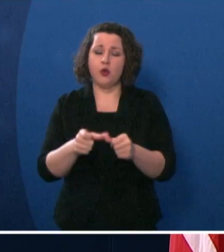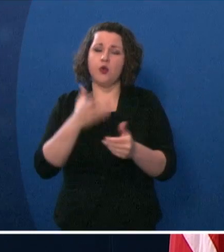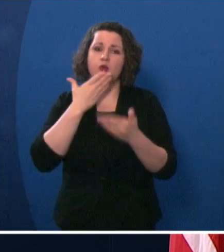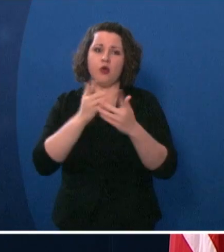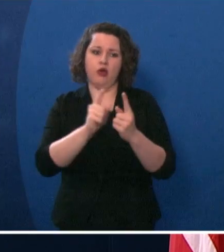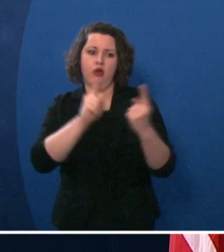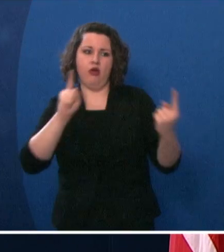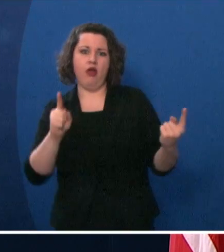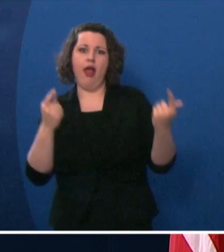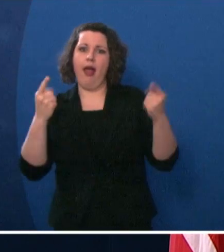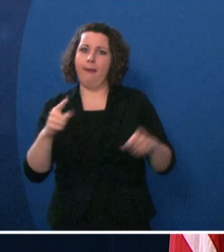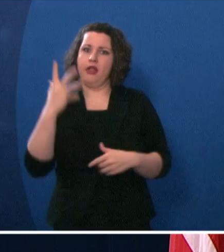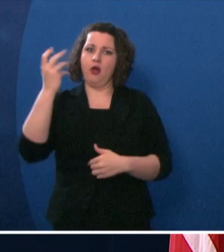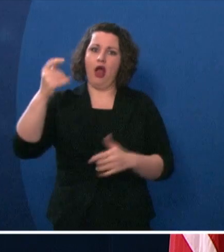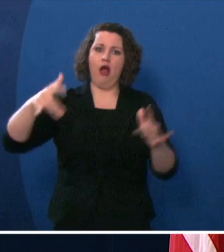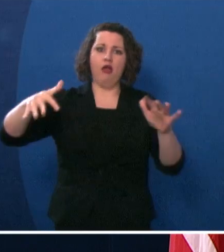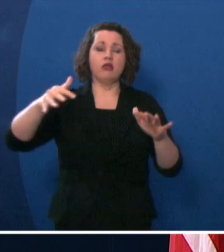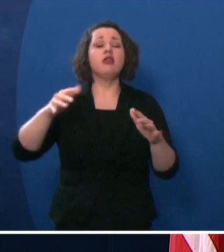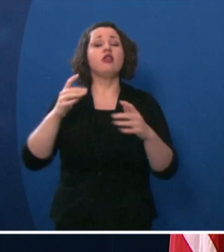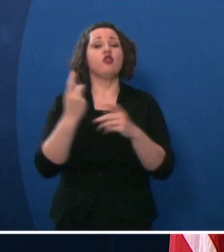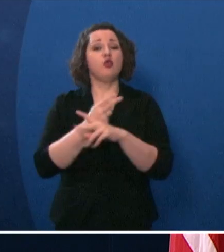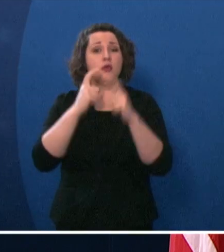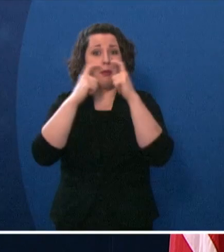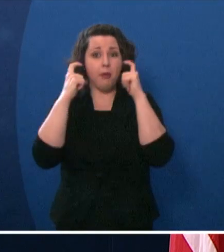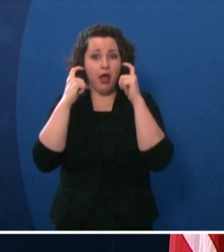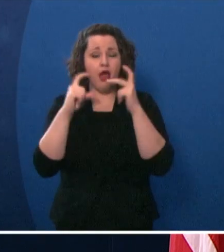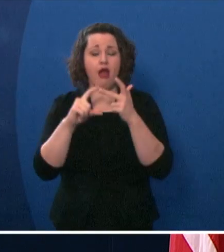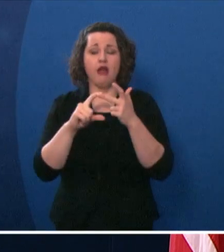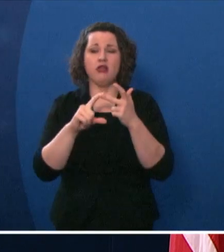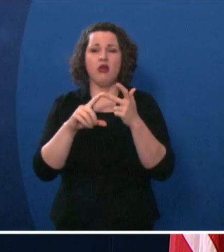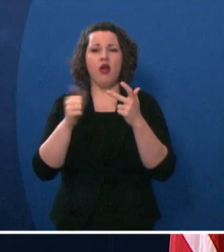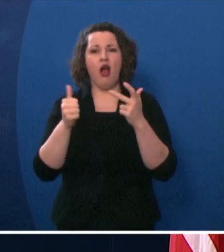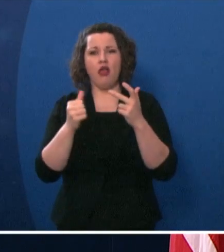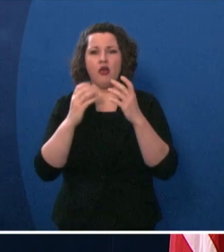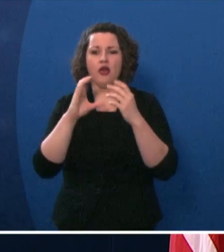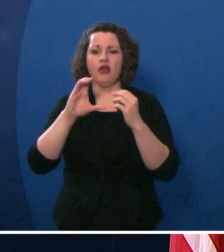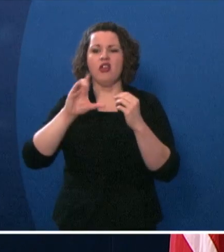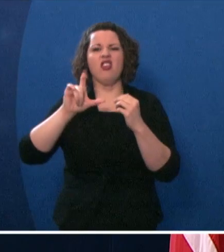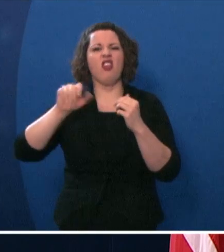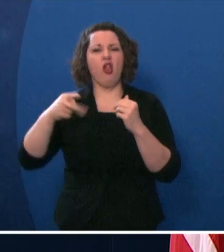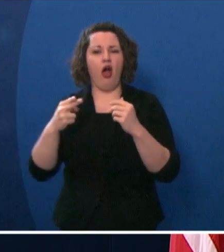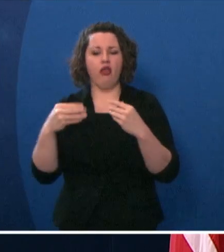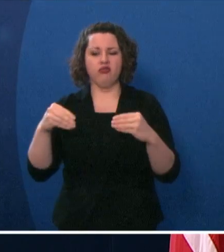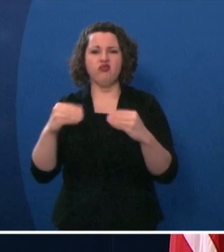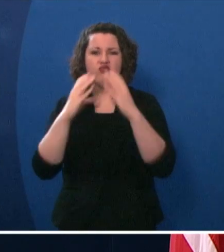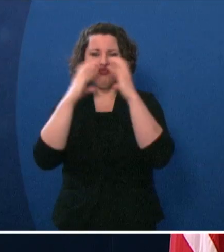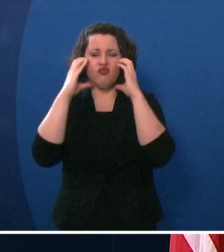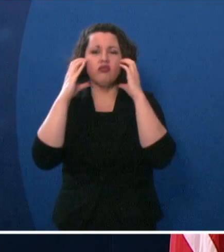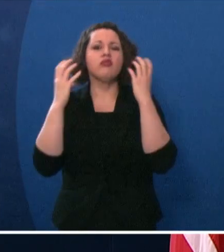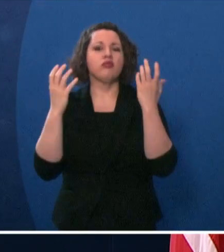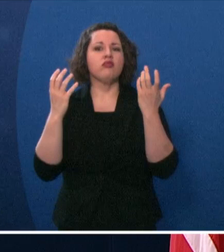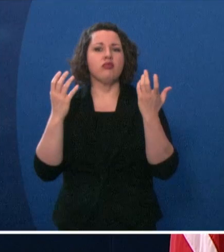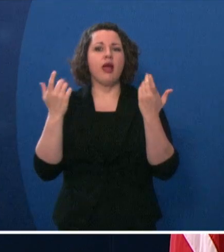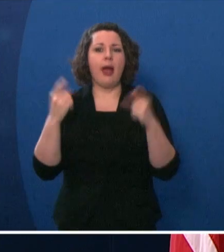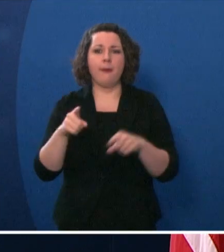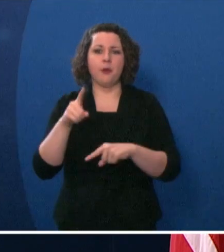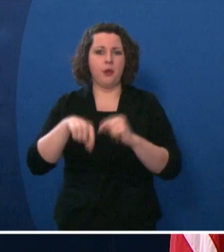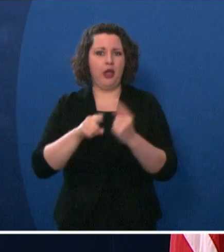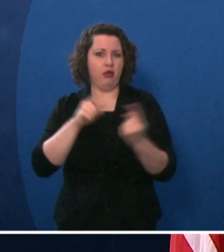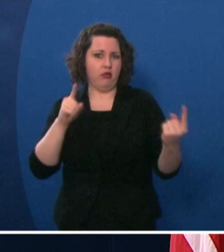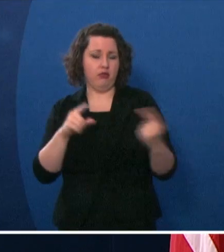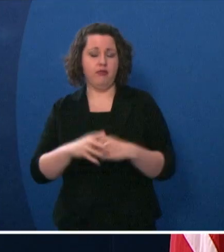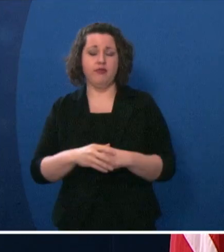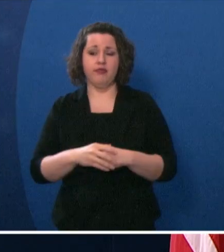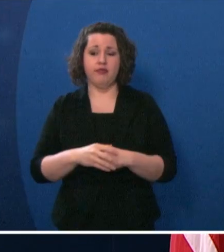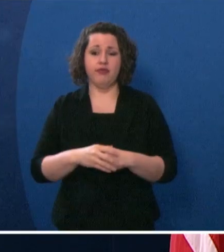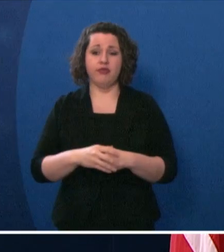distancing when out and about, wear masks or other cloth face coverings when social distancing is not possible. Should continue